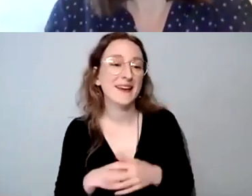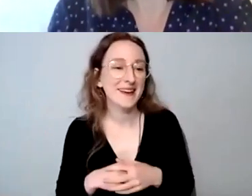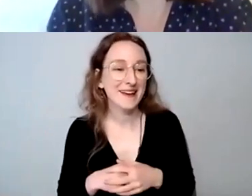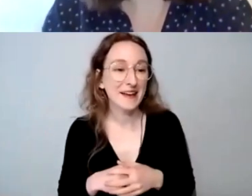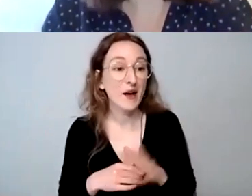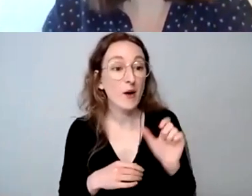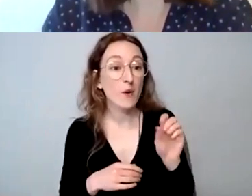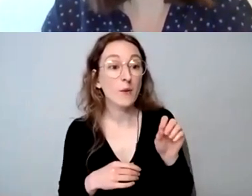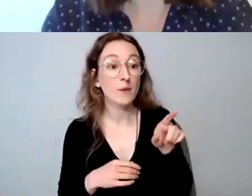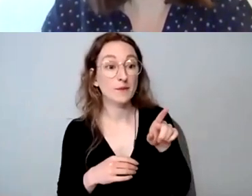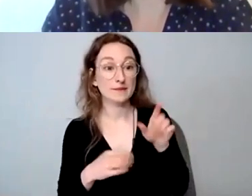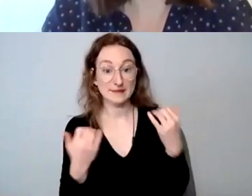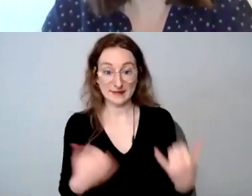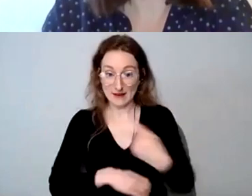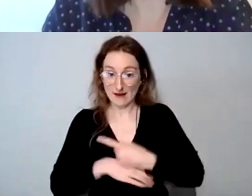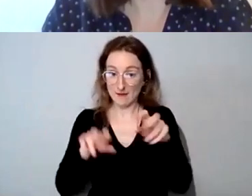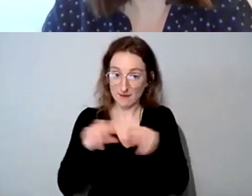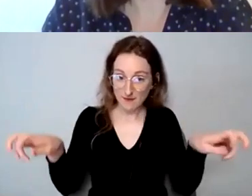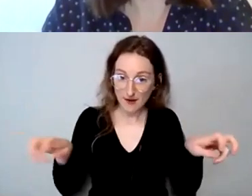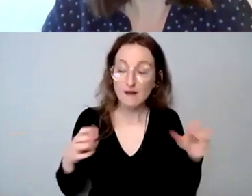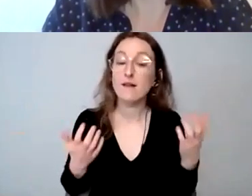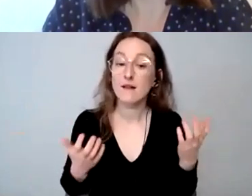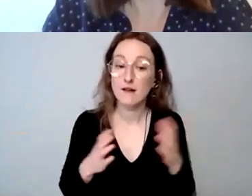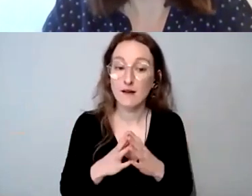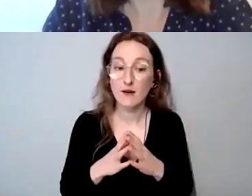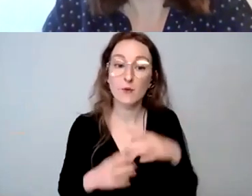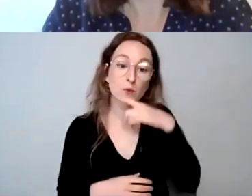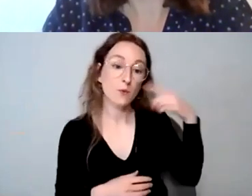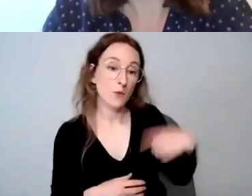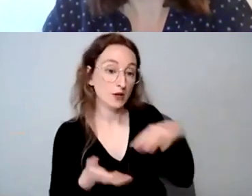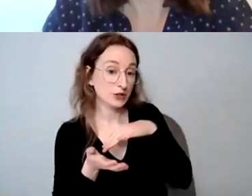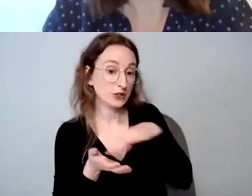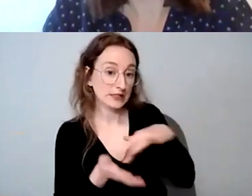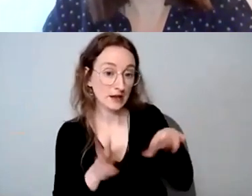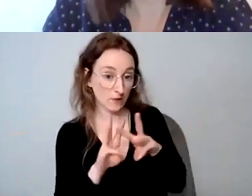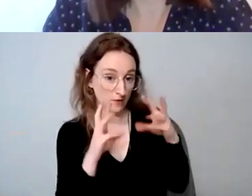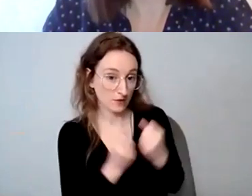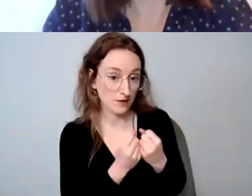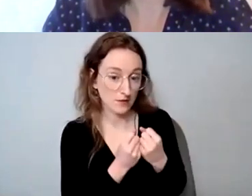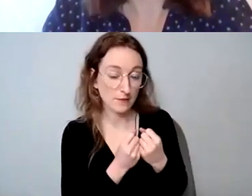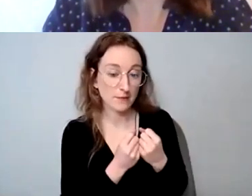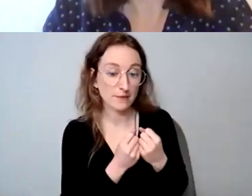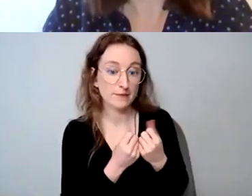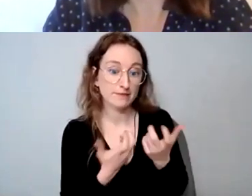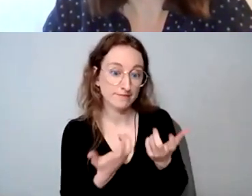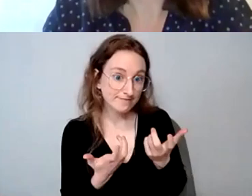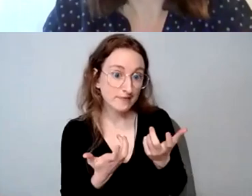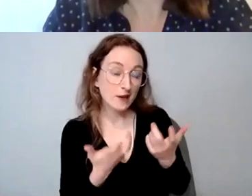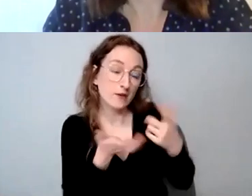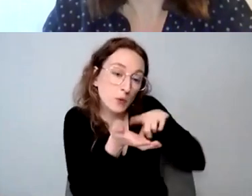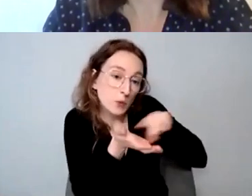And this panel today, because in the Russian Studies workshop, we have a research